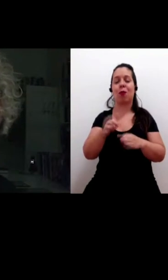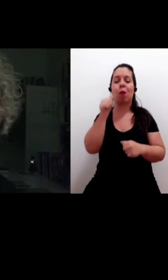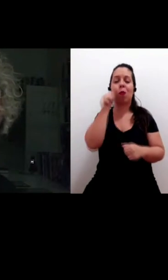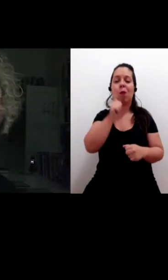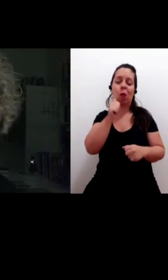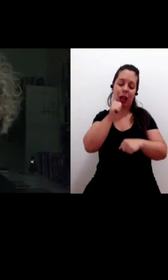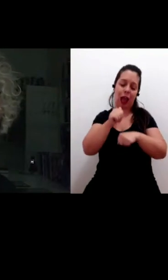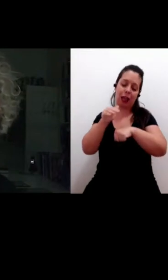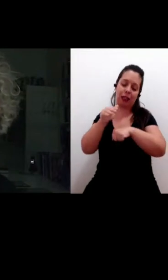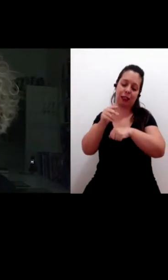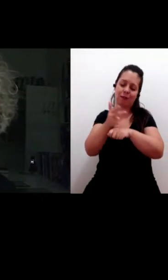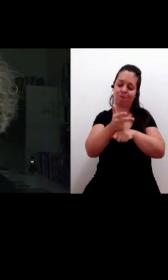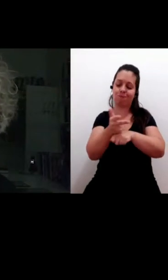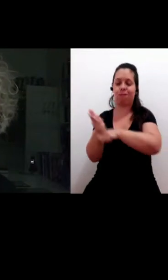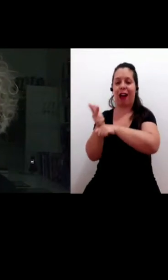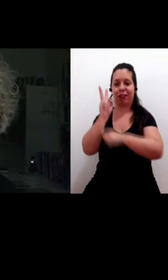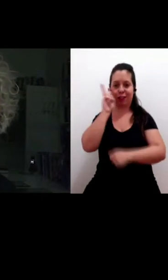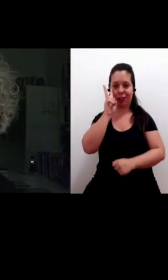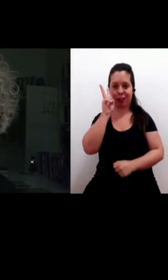And